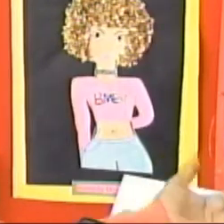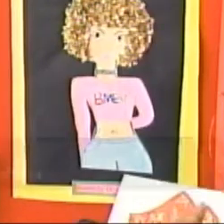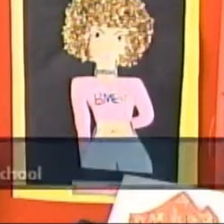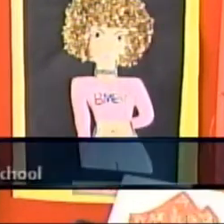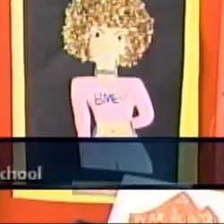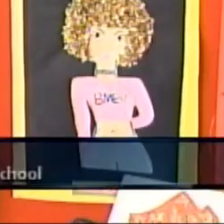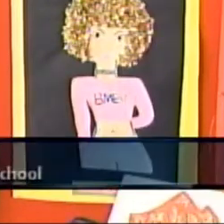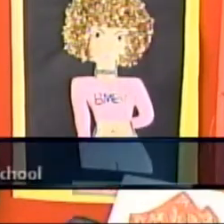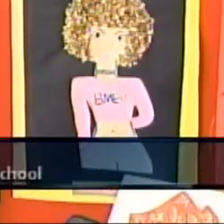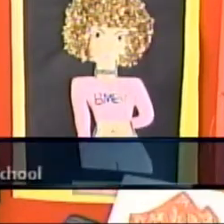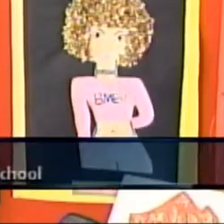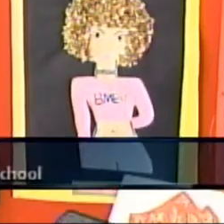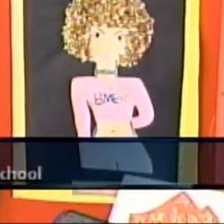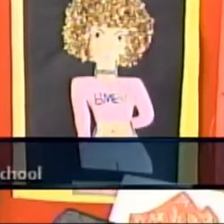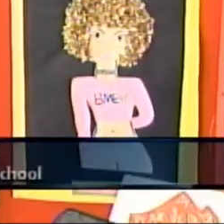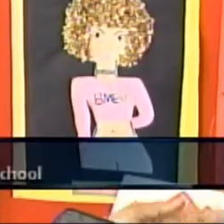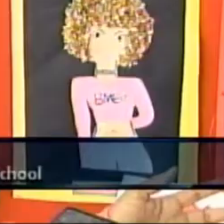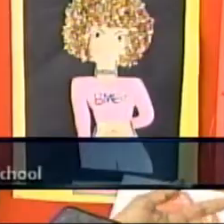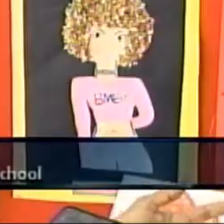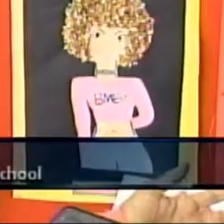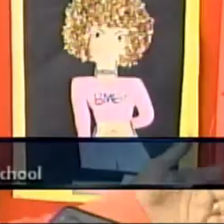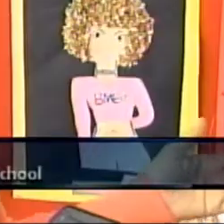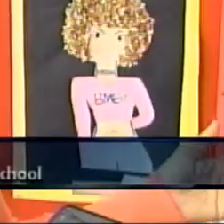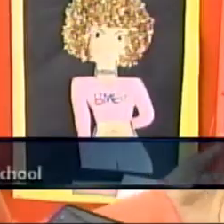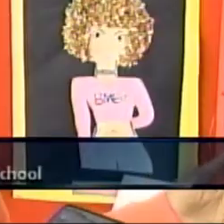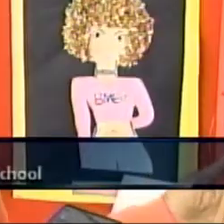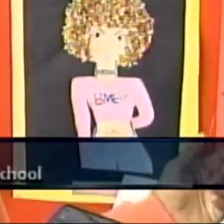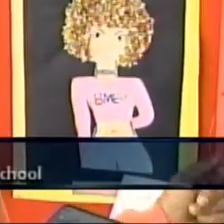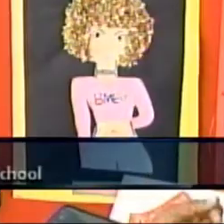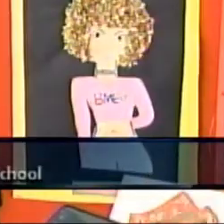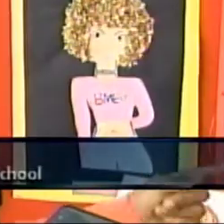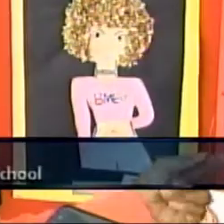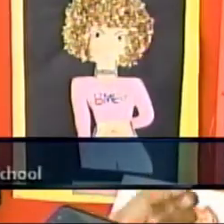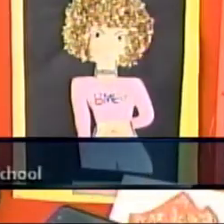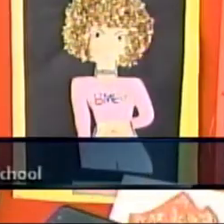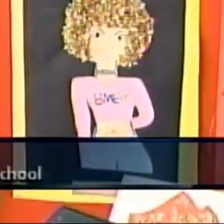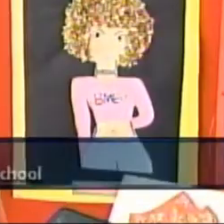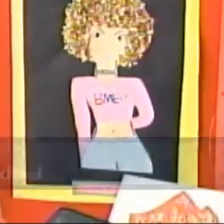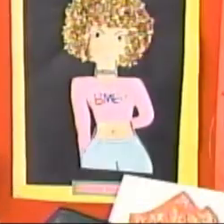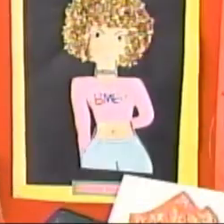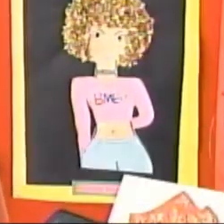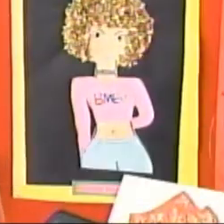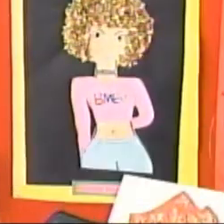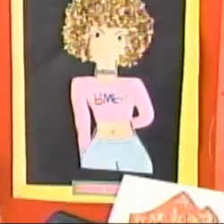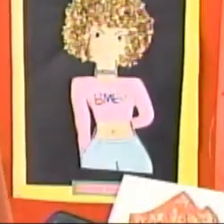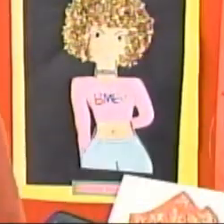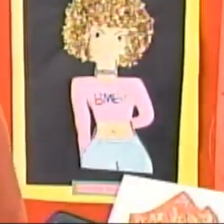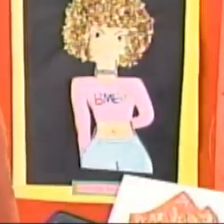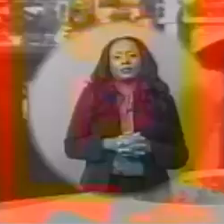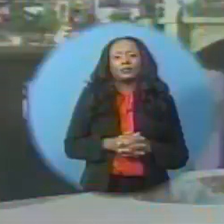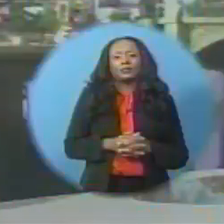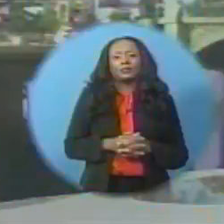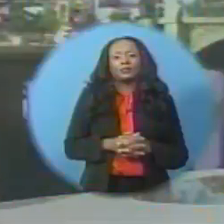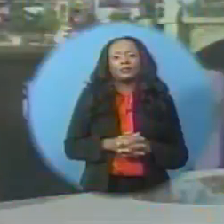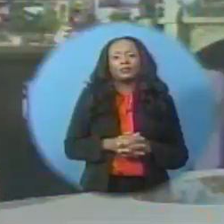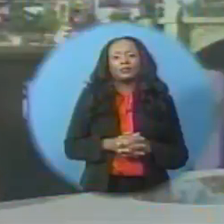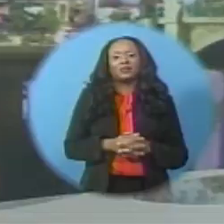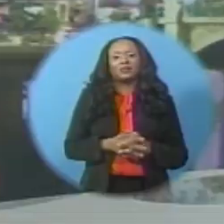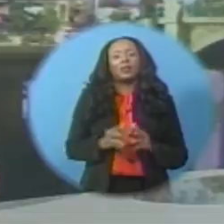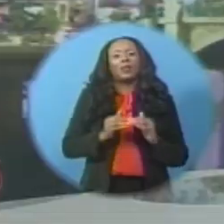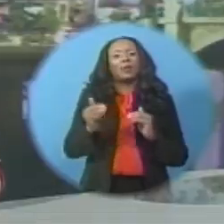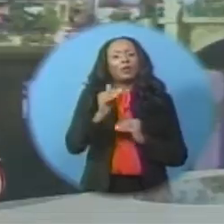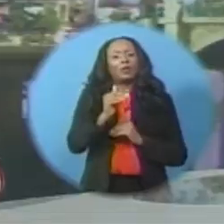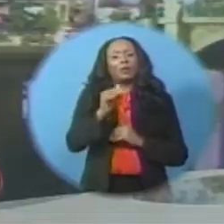talk about all the possibilities of the use of pencil shavings in the classroom.